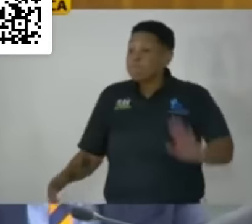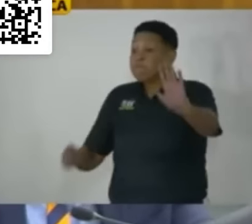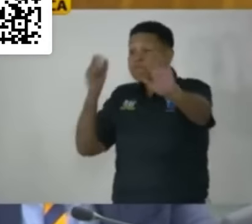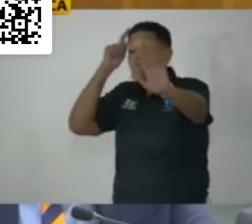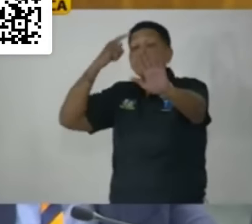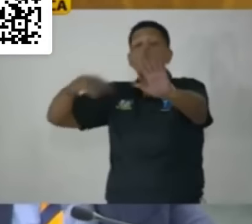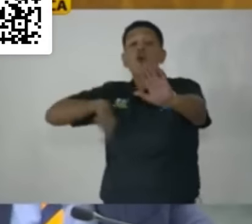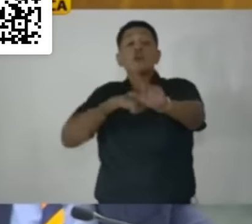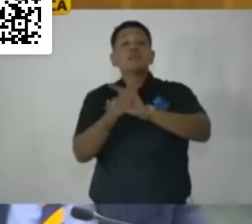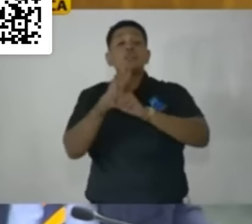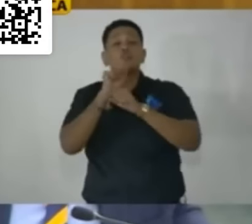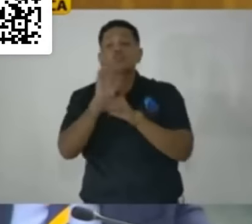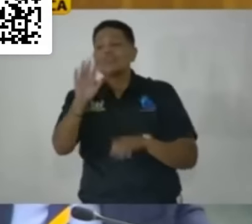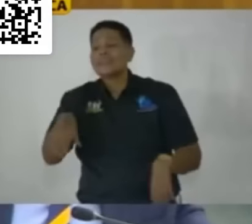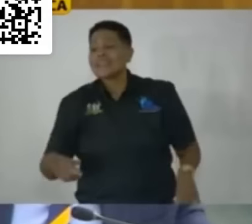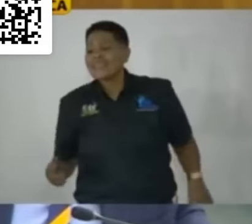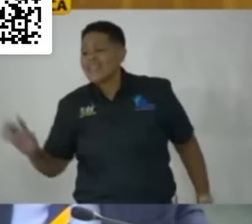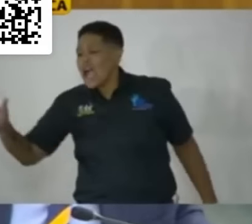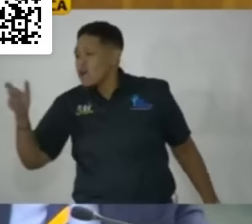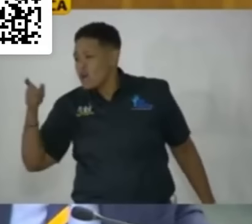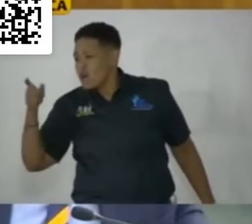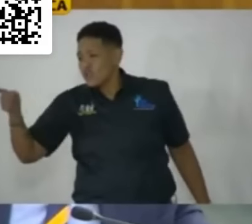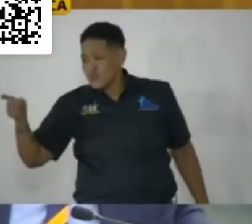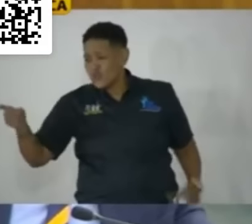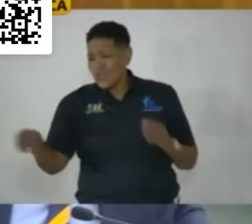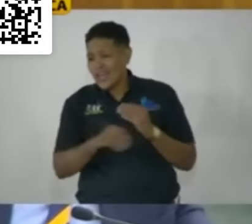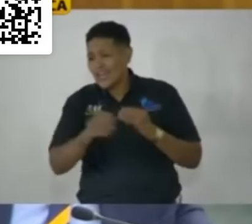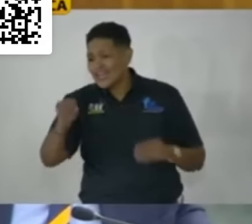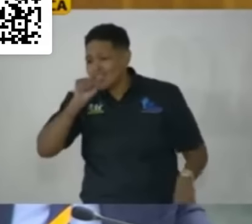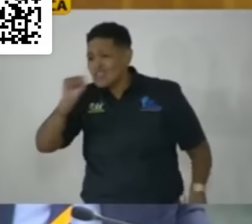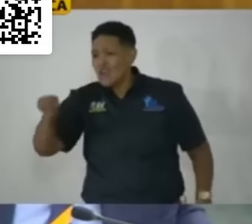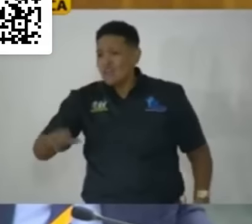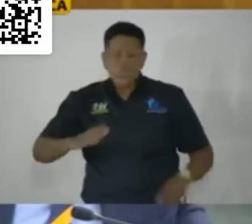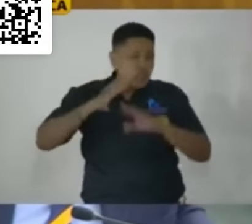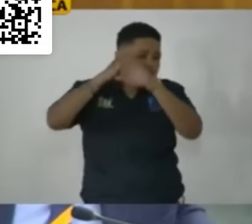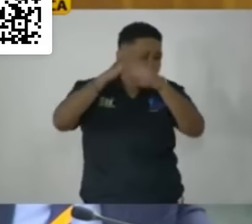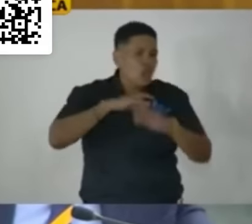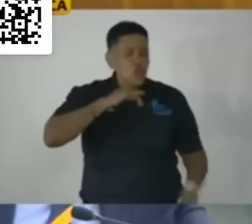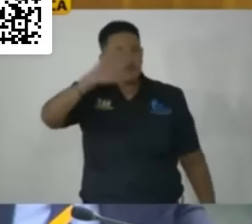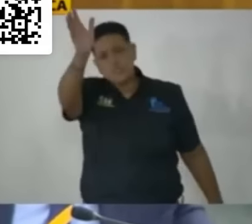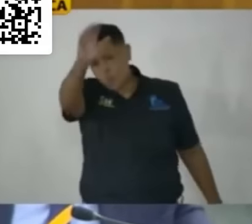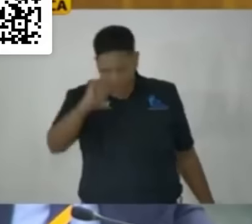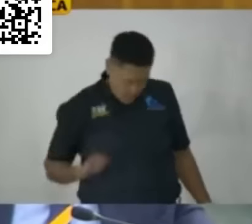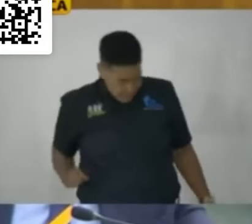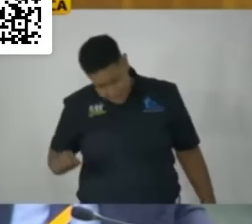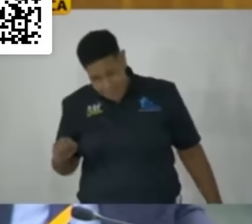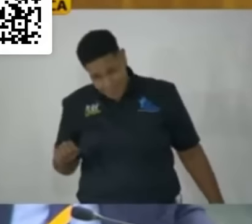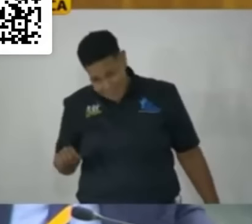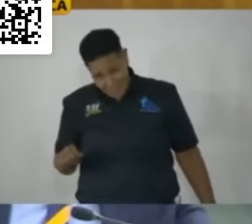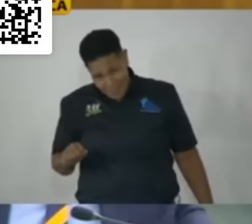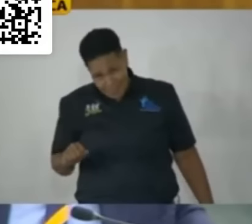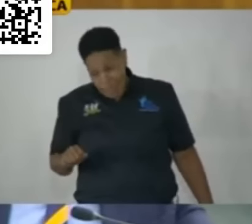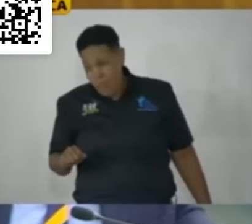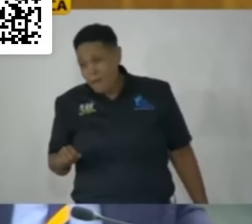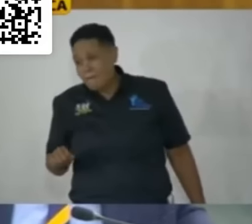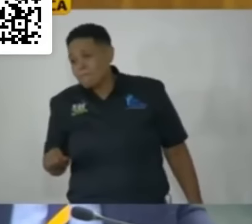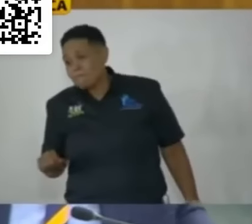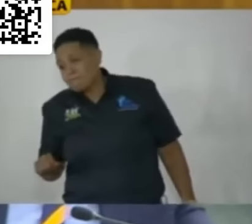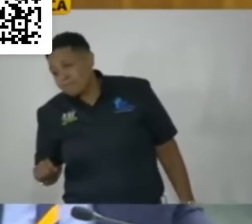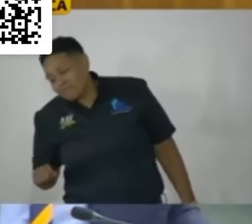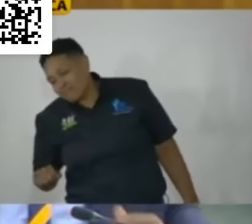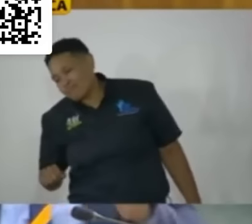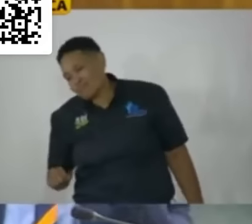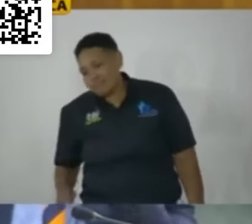for us, we love it, man, and I want you to also love it and shun it.